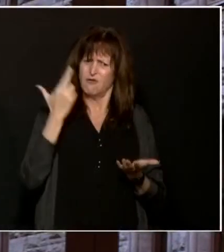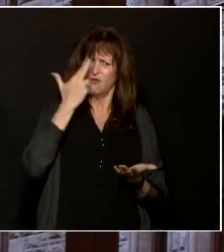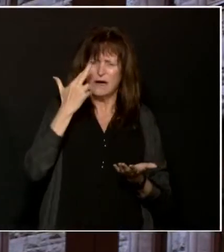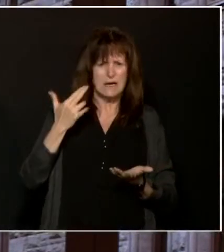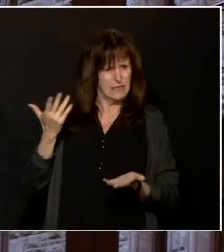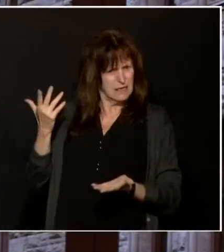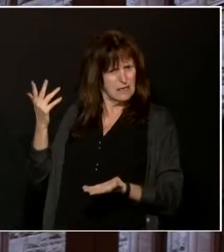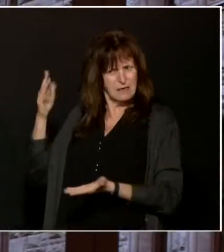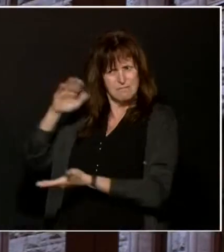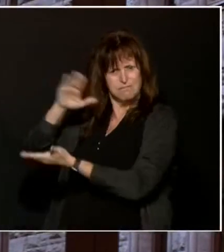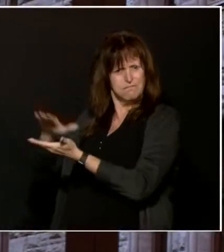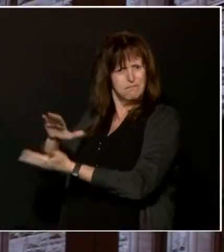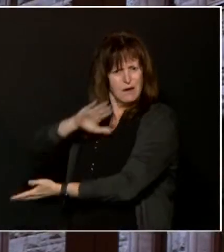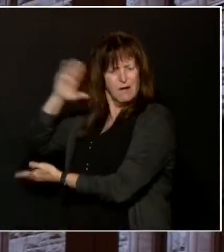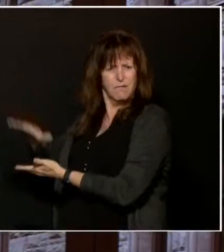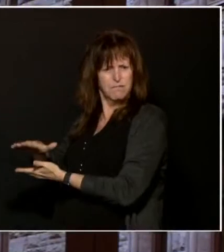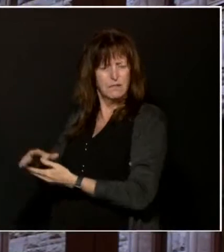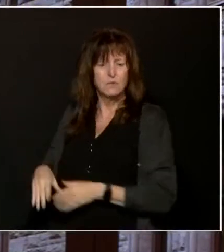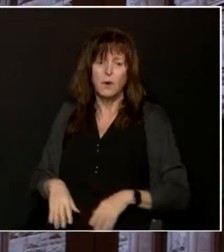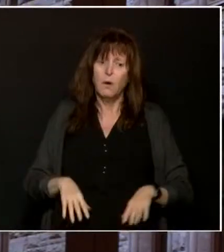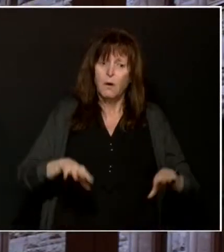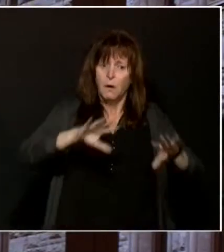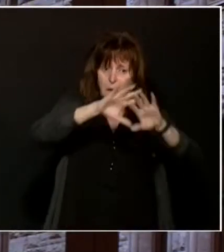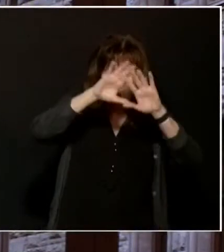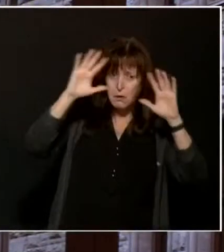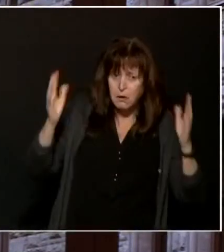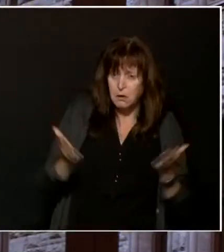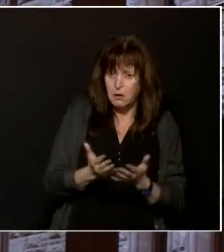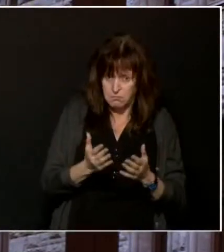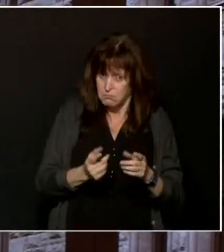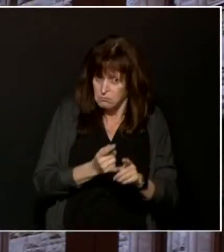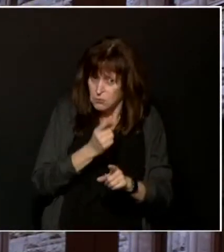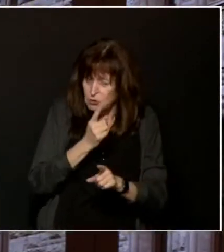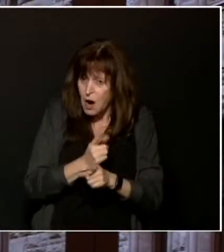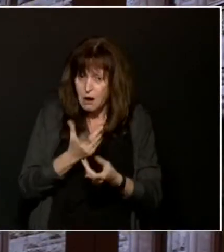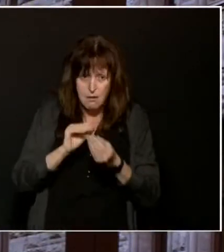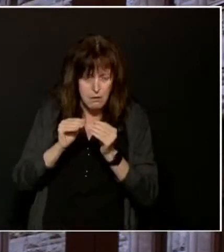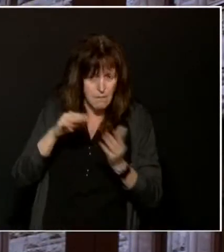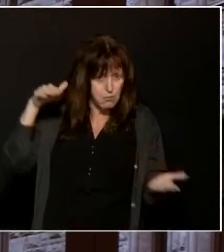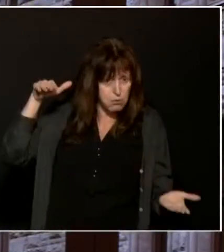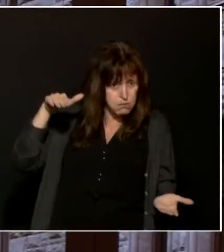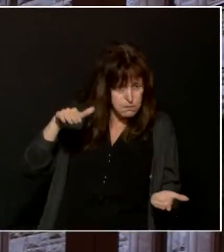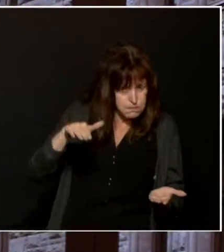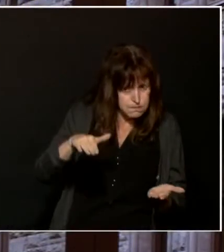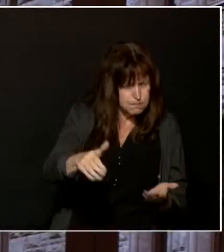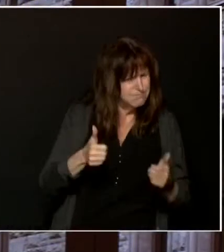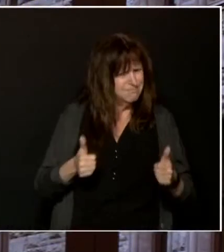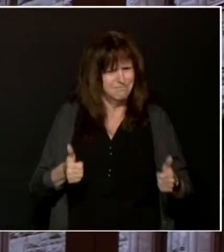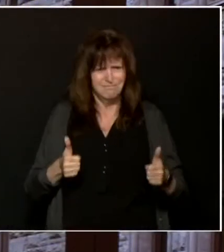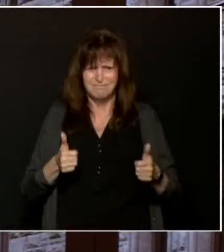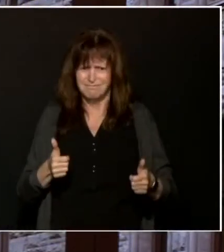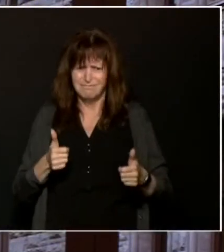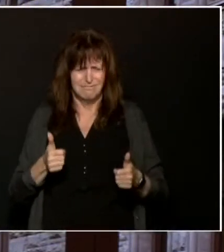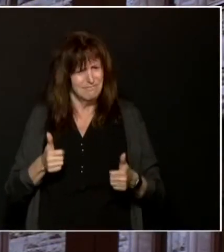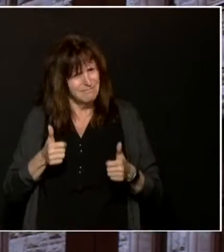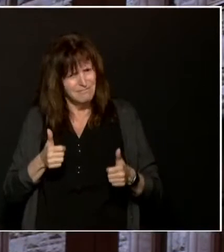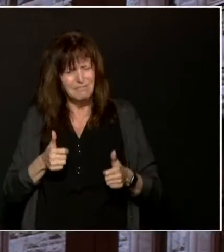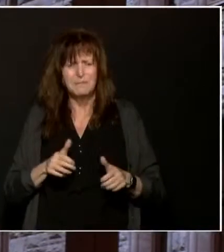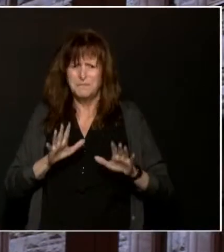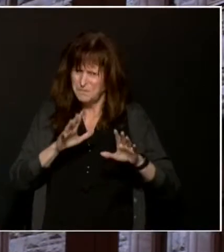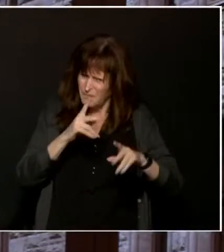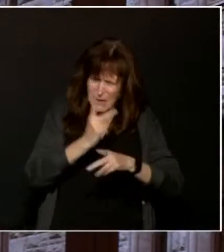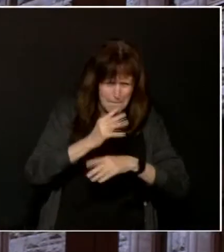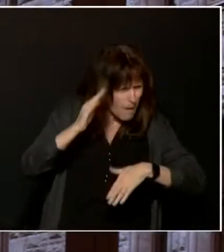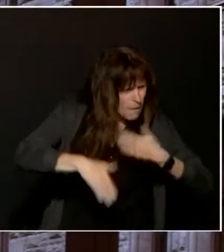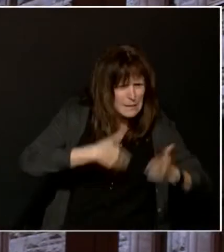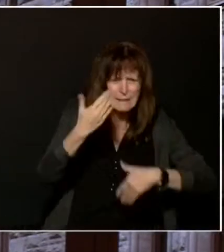So overall, going in the right direction, moving assertively, bring the numbers down. If we keep going this good direction, we will soon